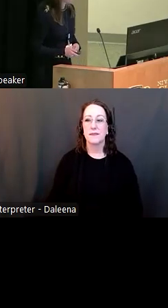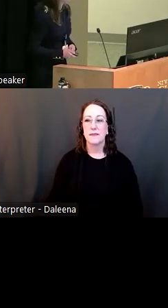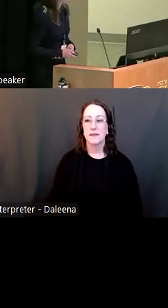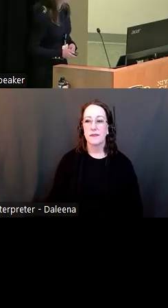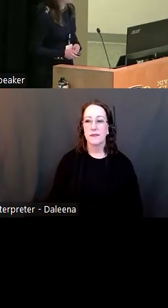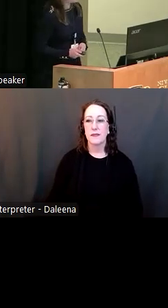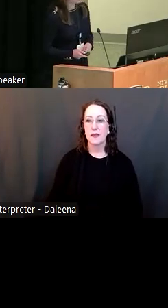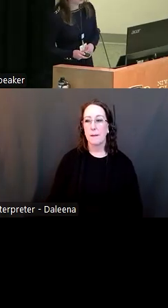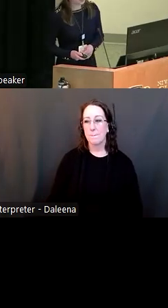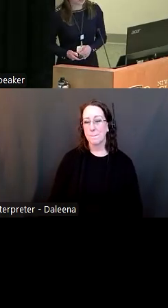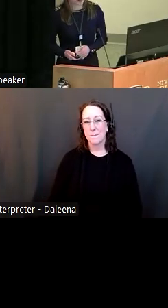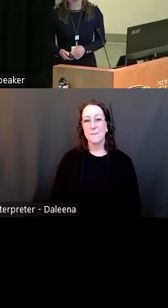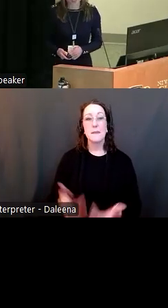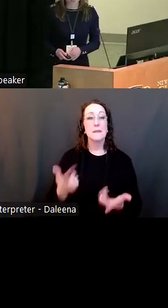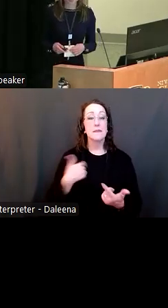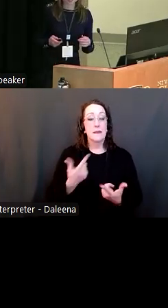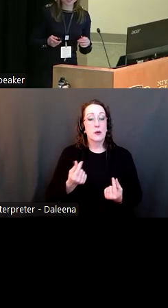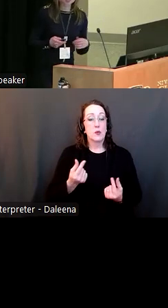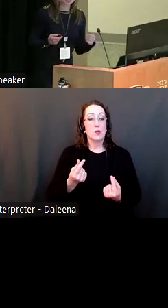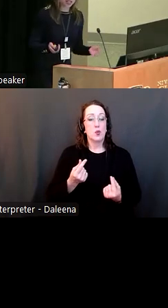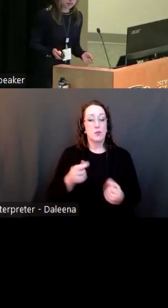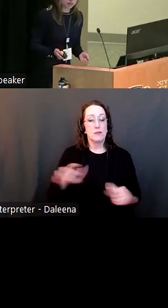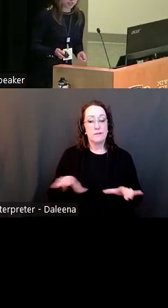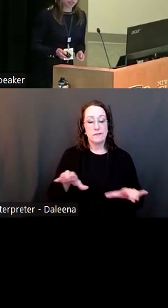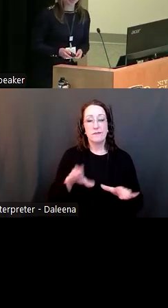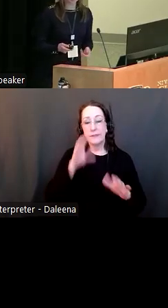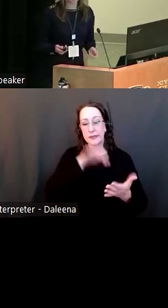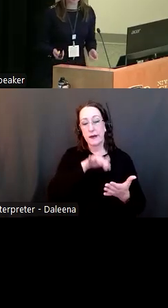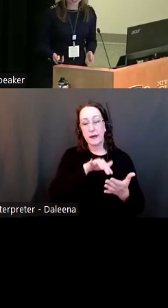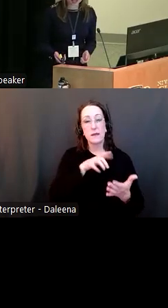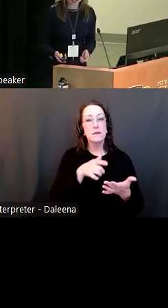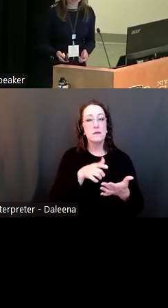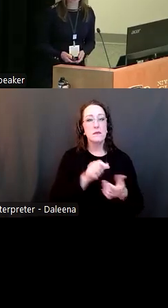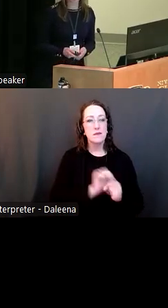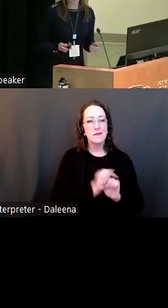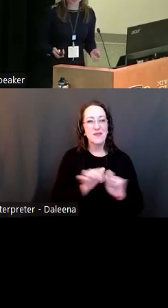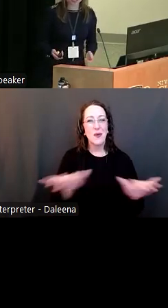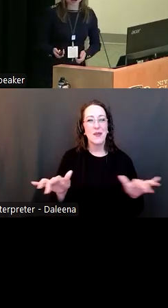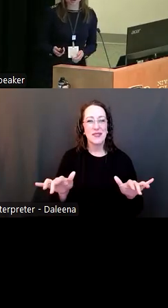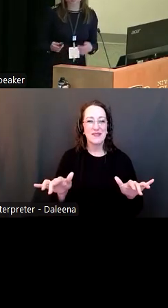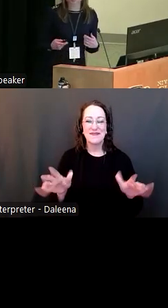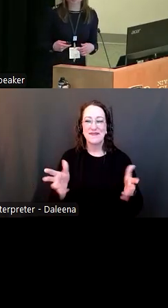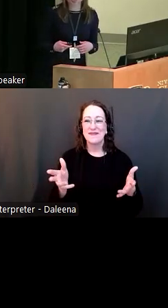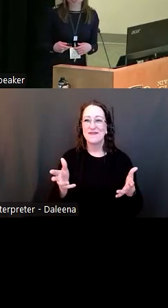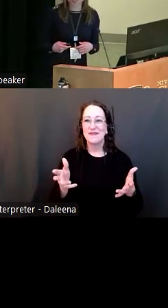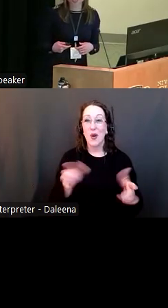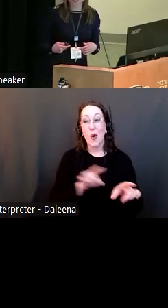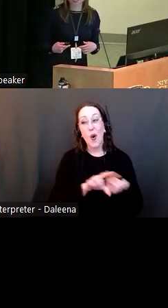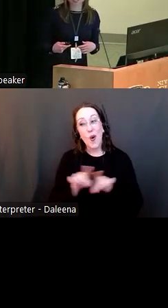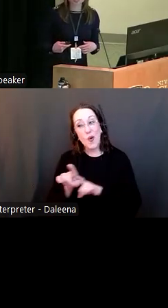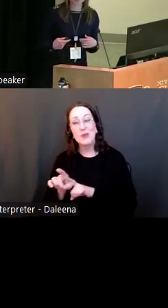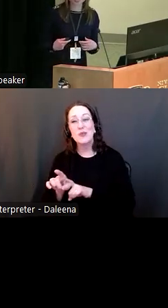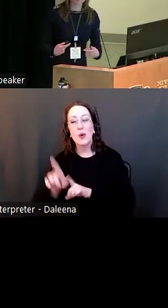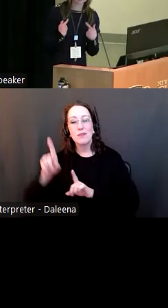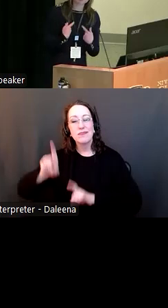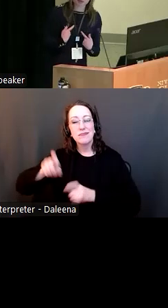So what I did was I conducted a study during the COVID pandemic. So it was also a test